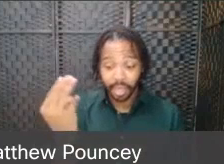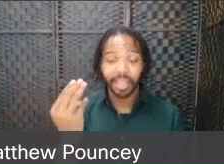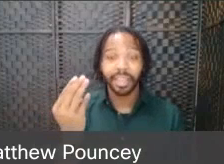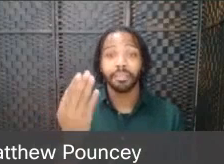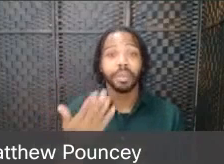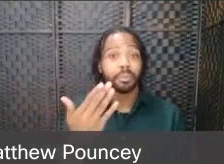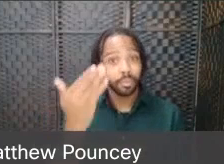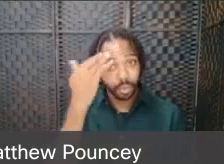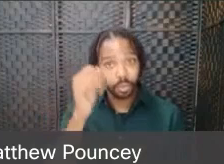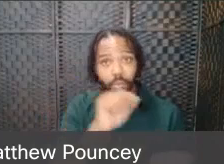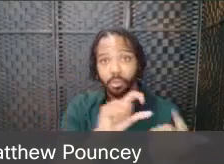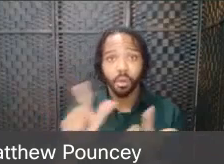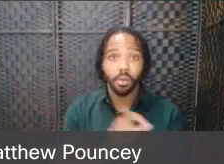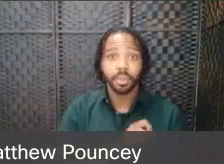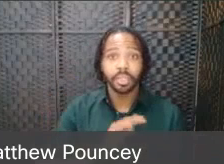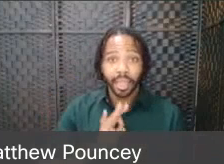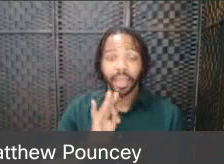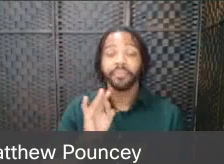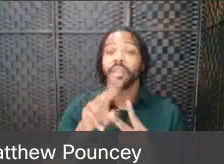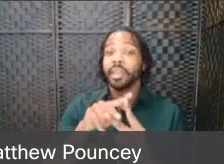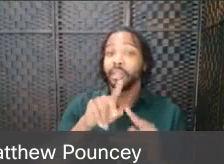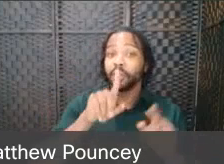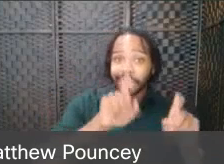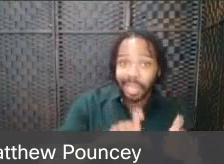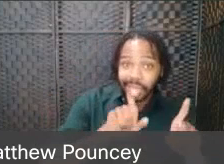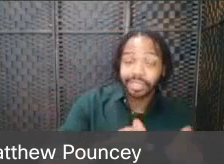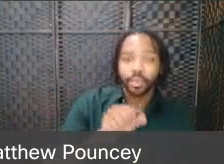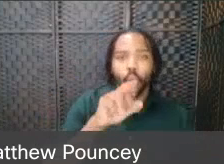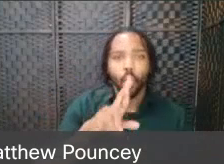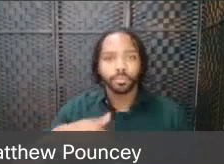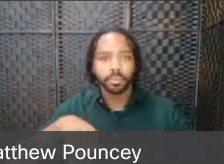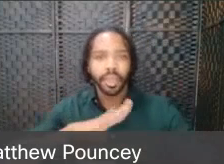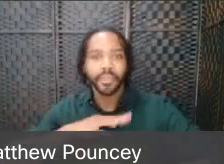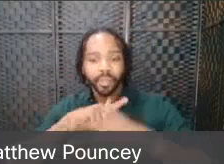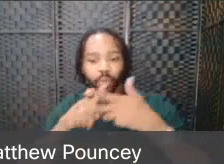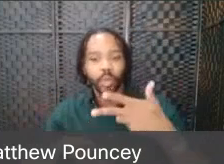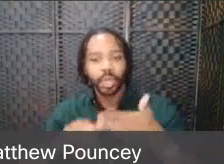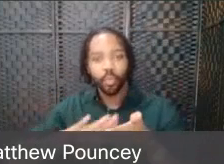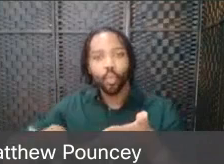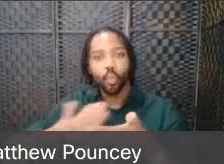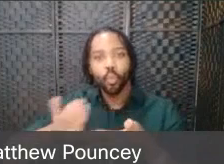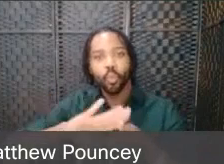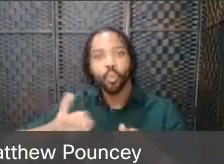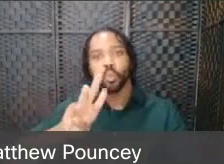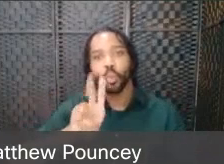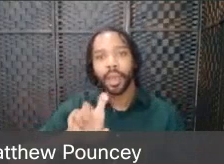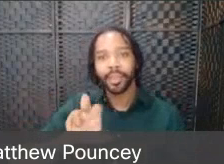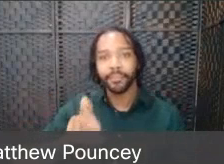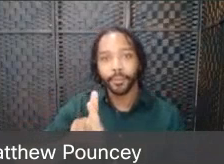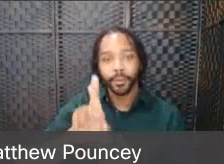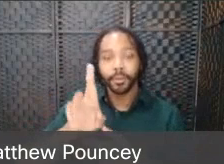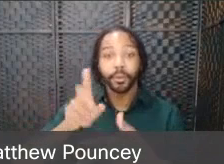all of our staff are required to be tested or meet one of 3 waivers, which would be